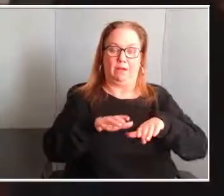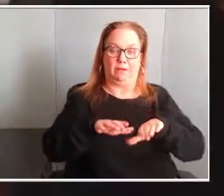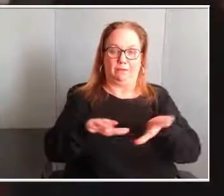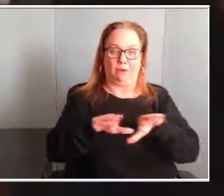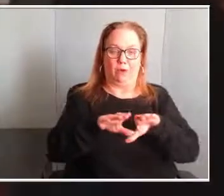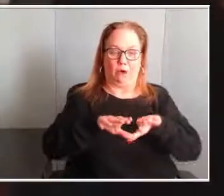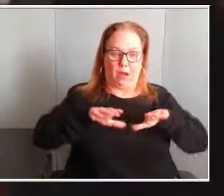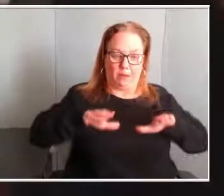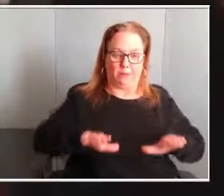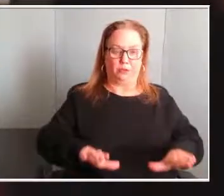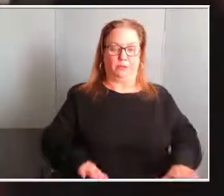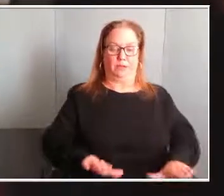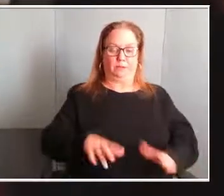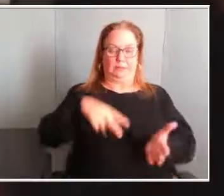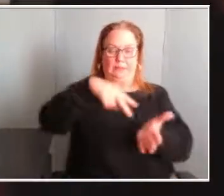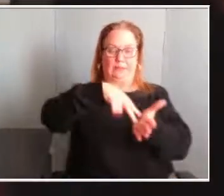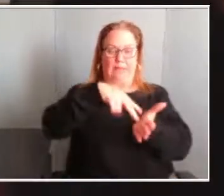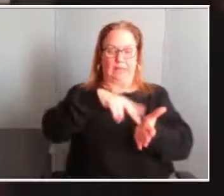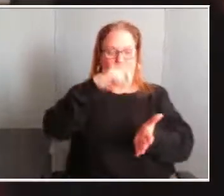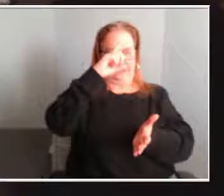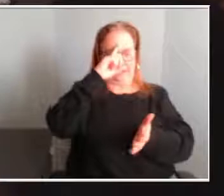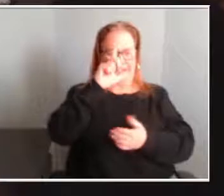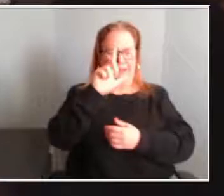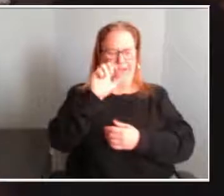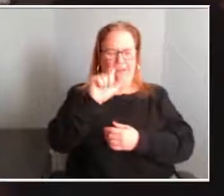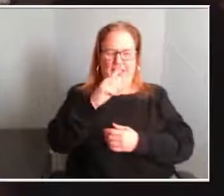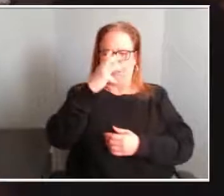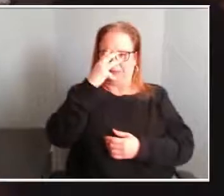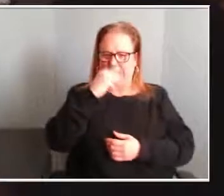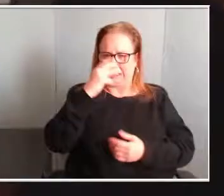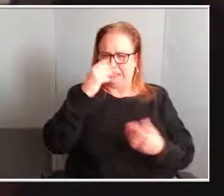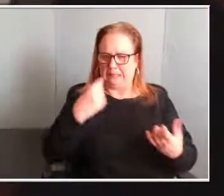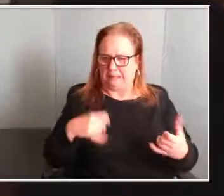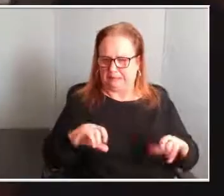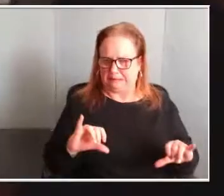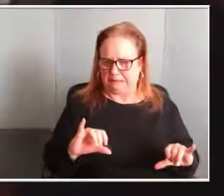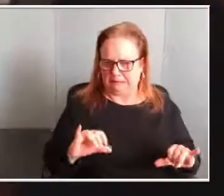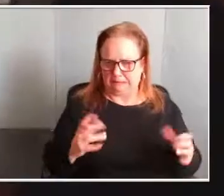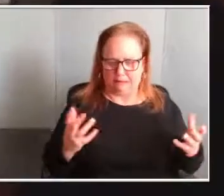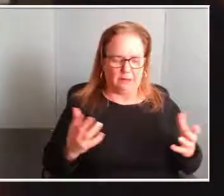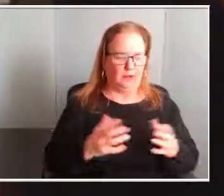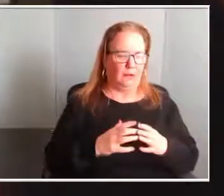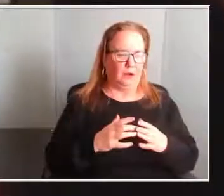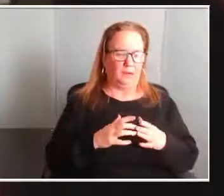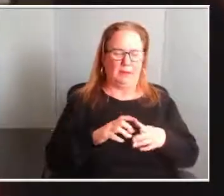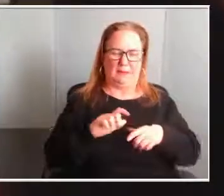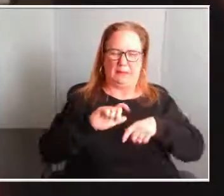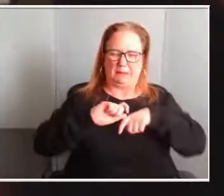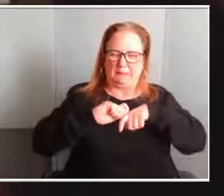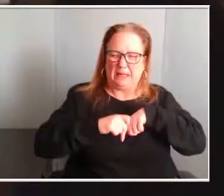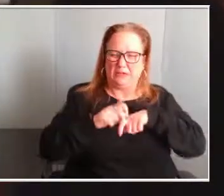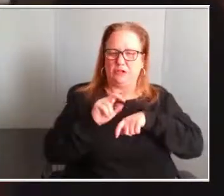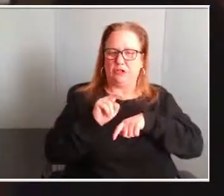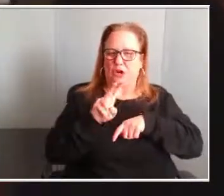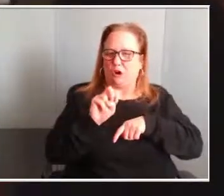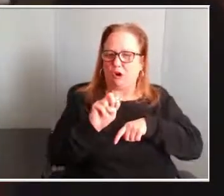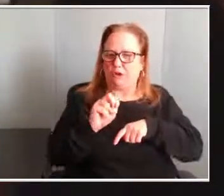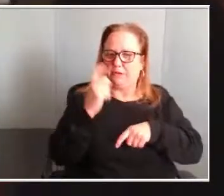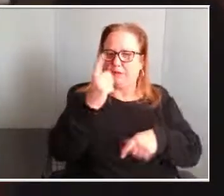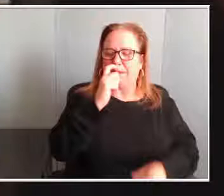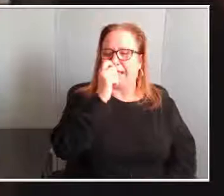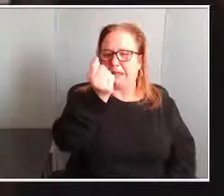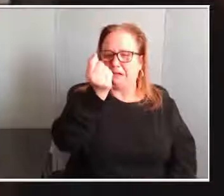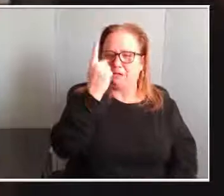stand up. I thought just my leg was still asleep or a pinched nerve or something. I didn't really